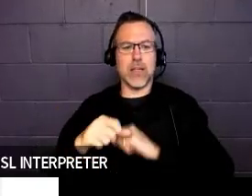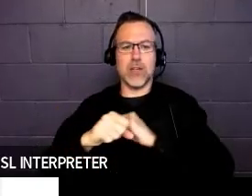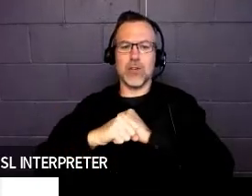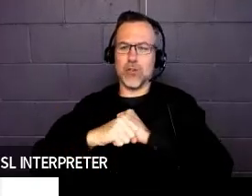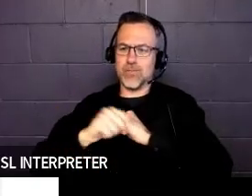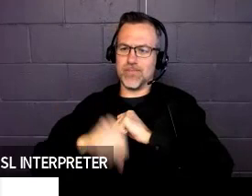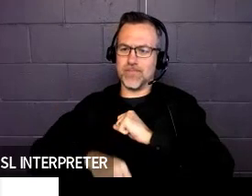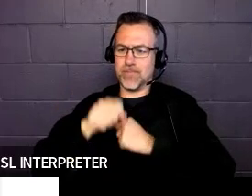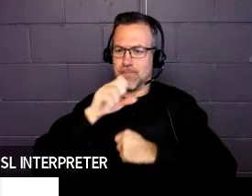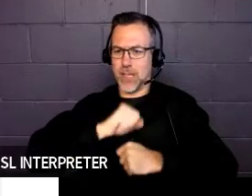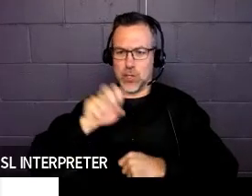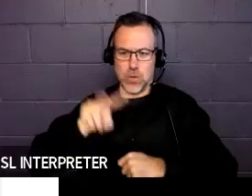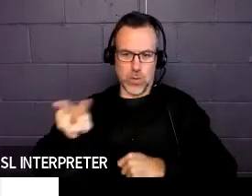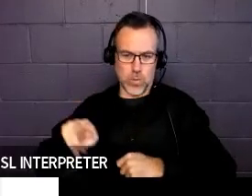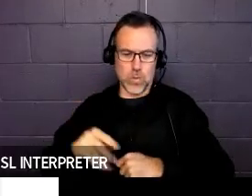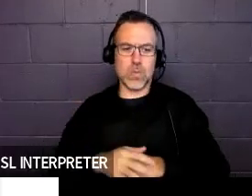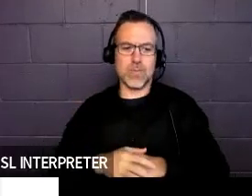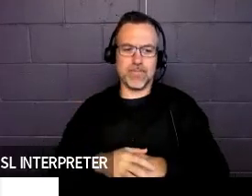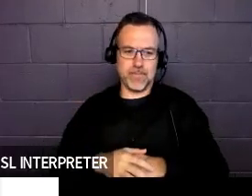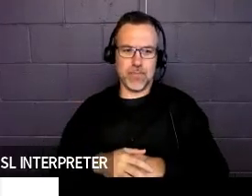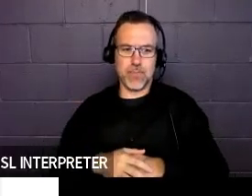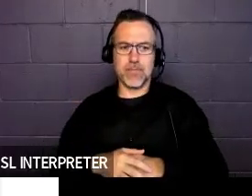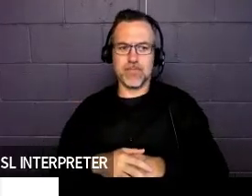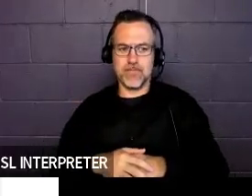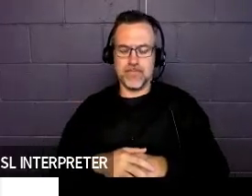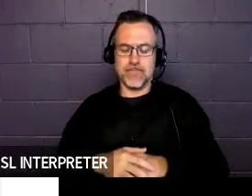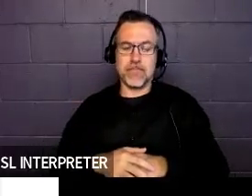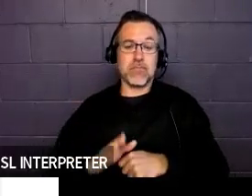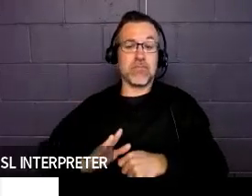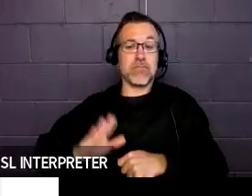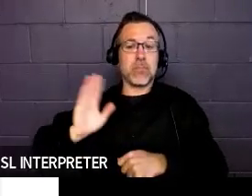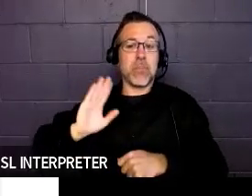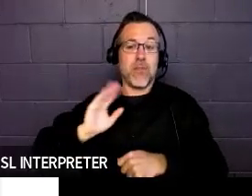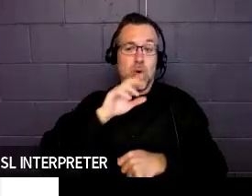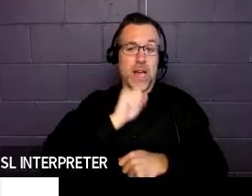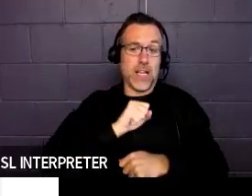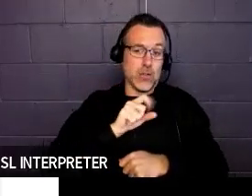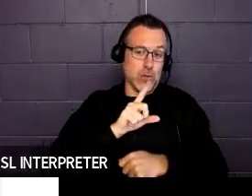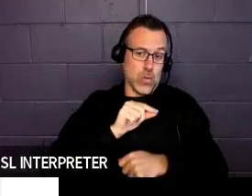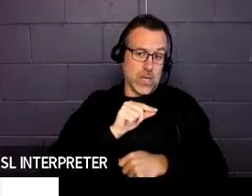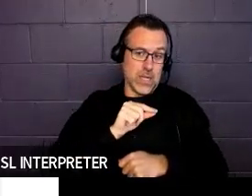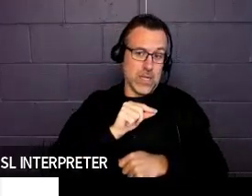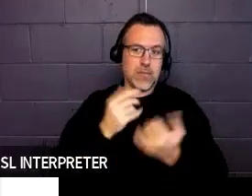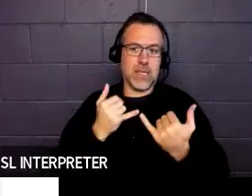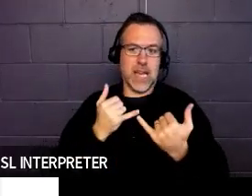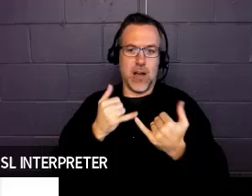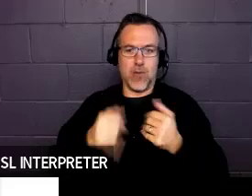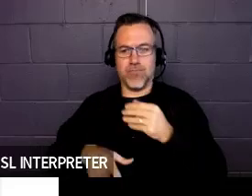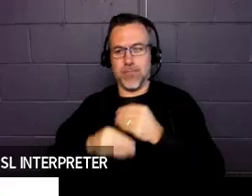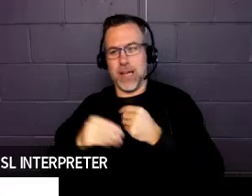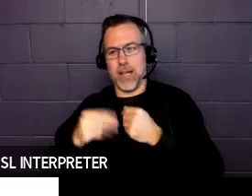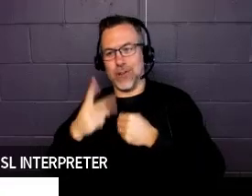ed eligibility. And that change went from 20 years to 22 years.